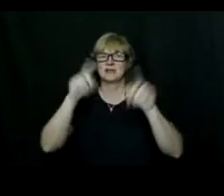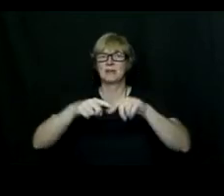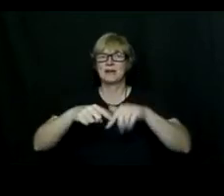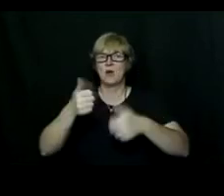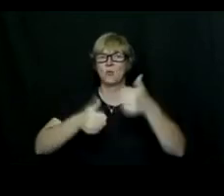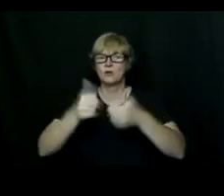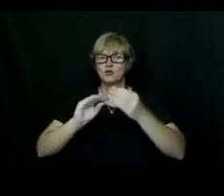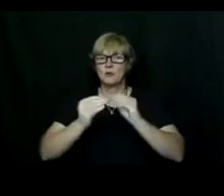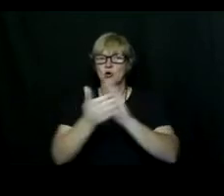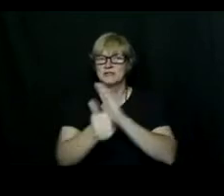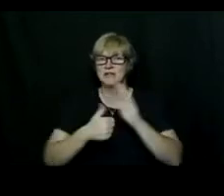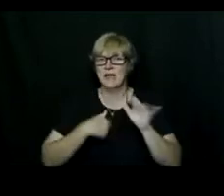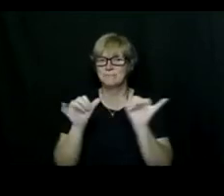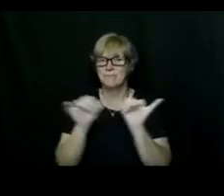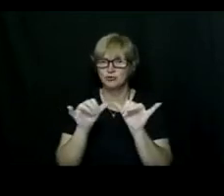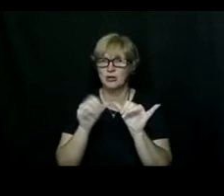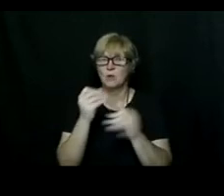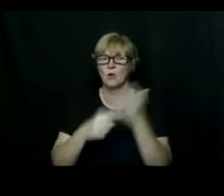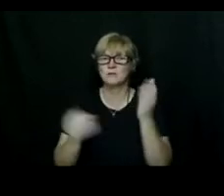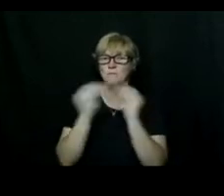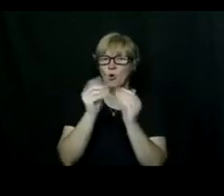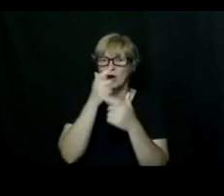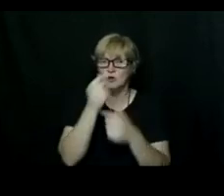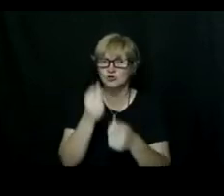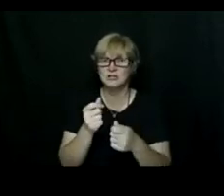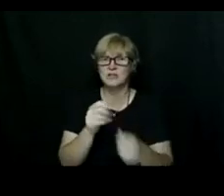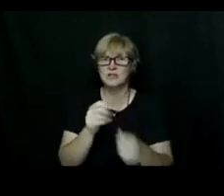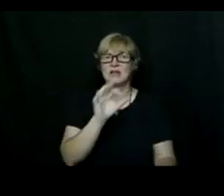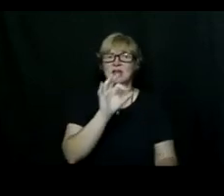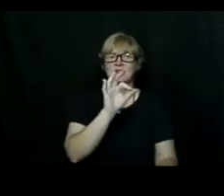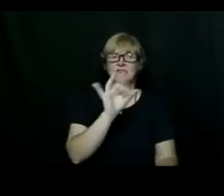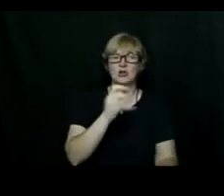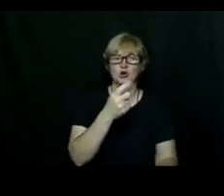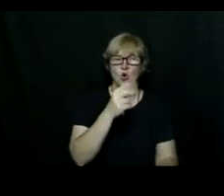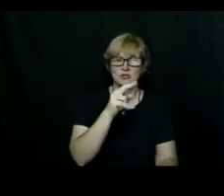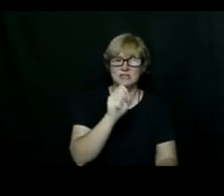measure. And what's more interesting is when I then add finger gnosis on top of it,